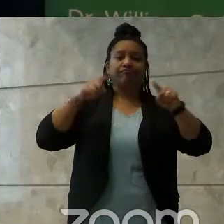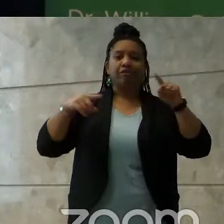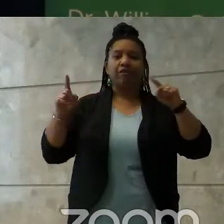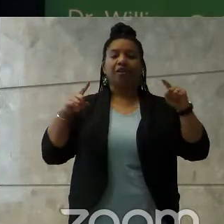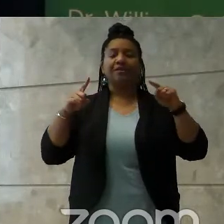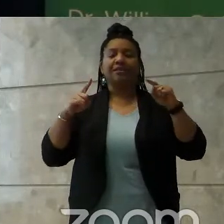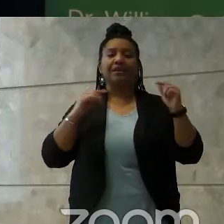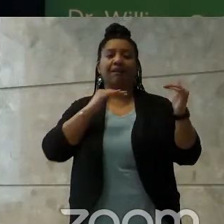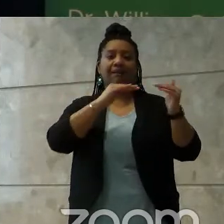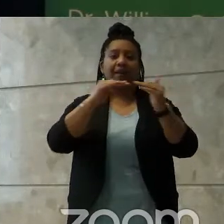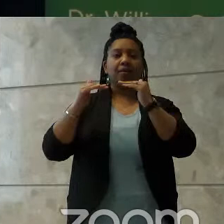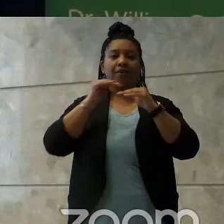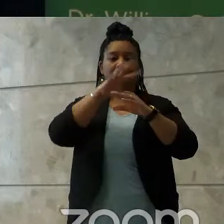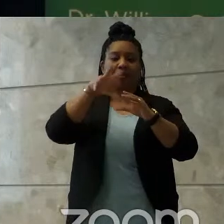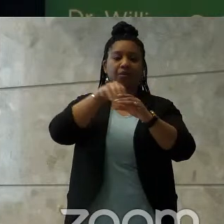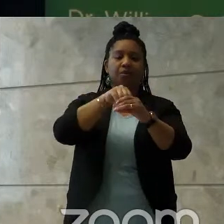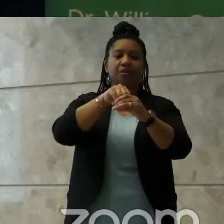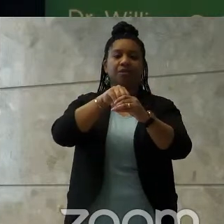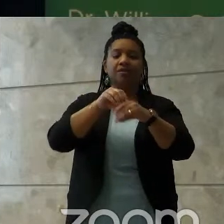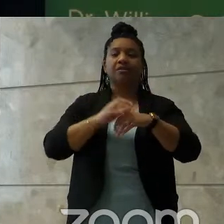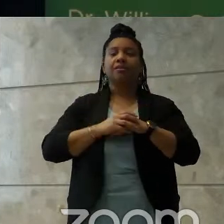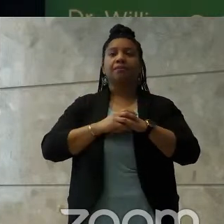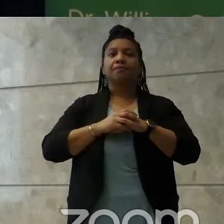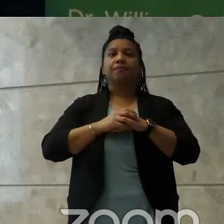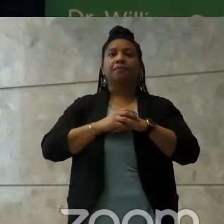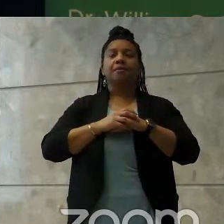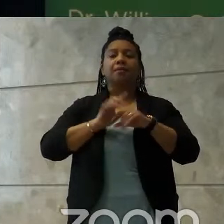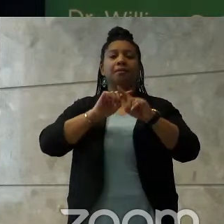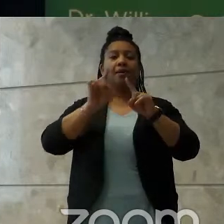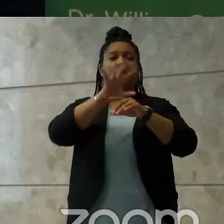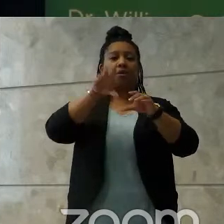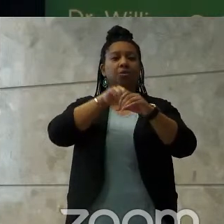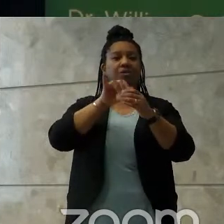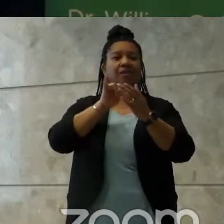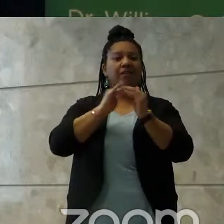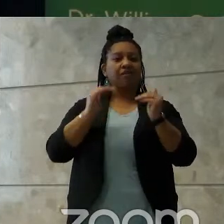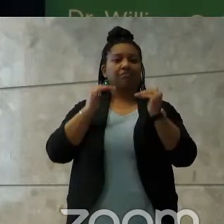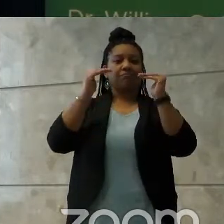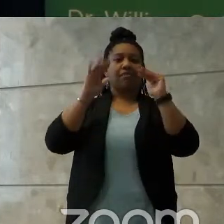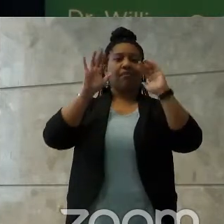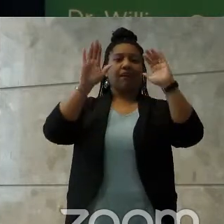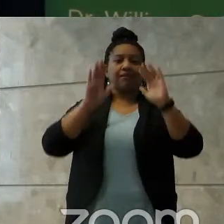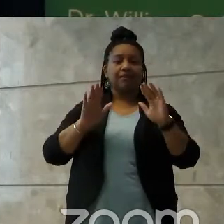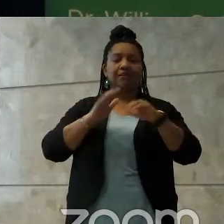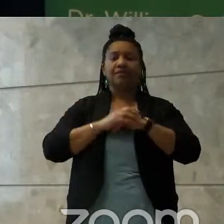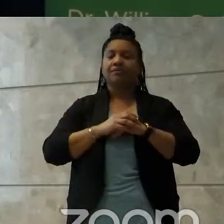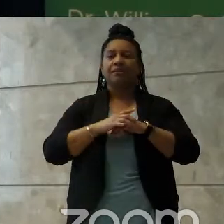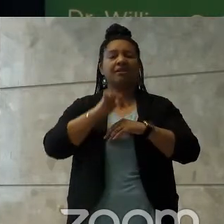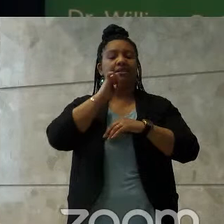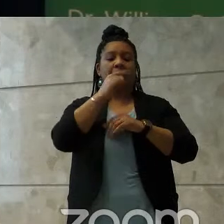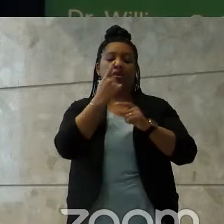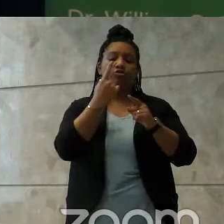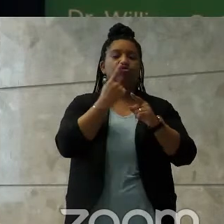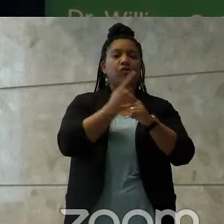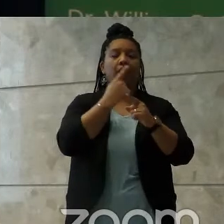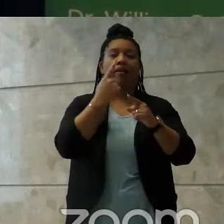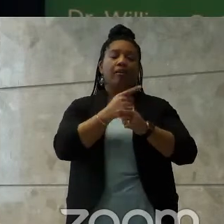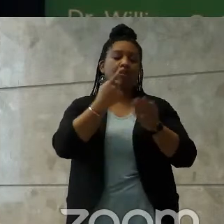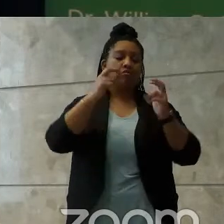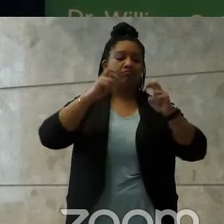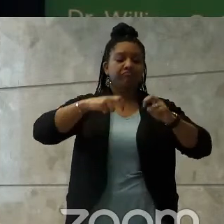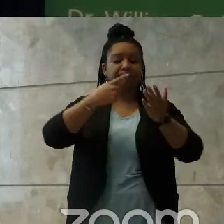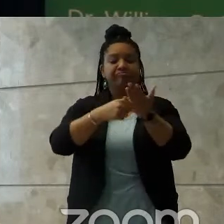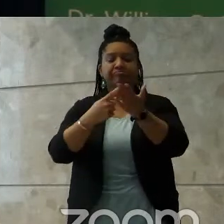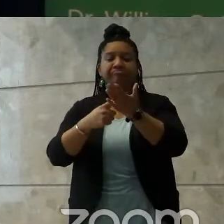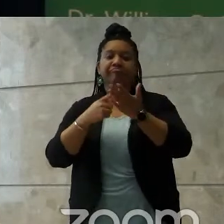equity, inclusion, but inclusion that is excellent, right? Not just regular, oh, let's talk about it, but